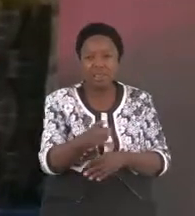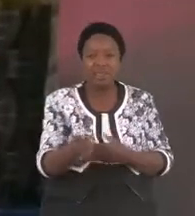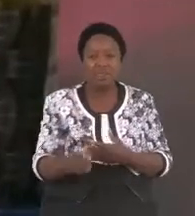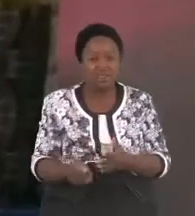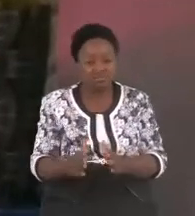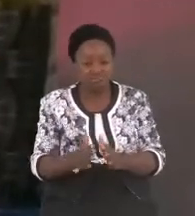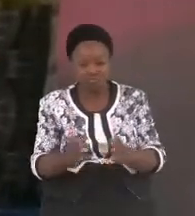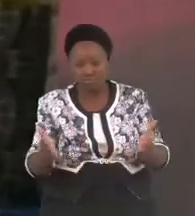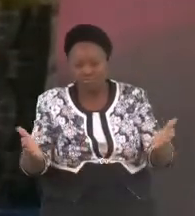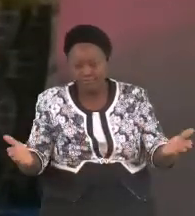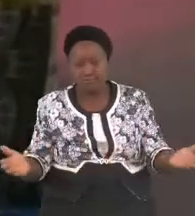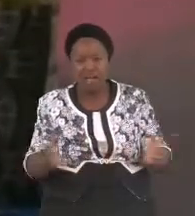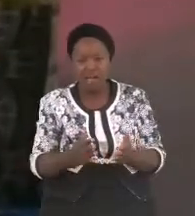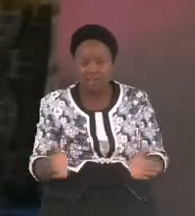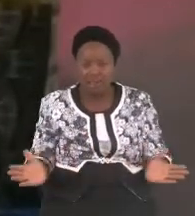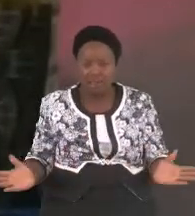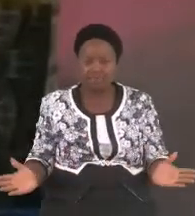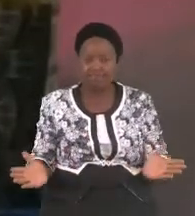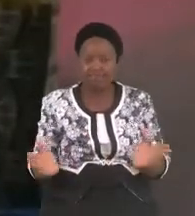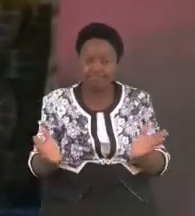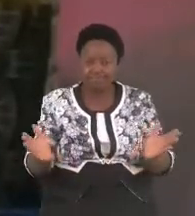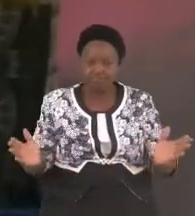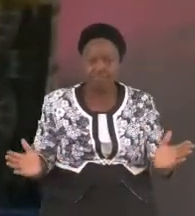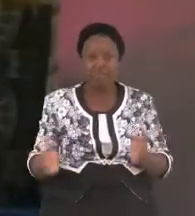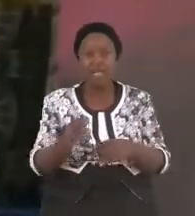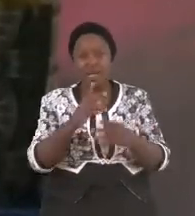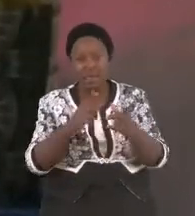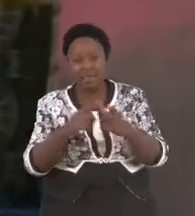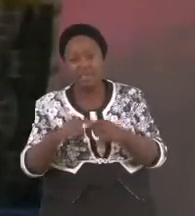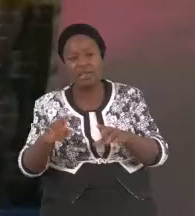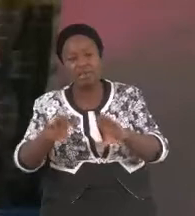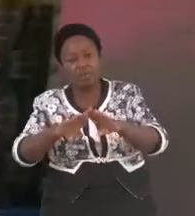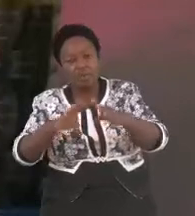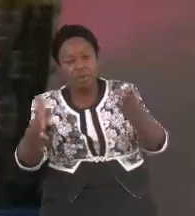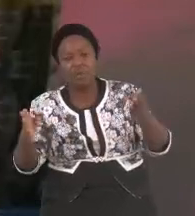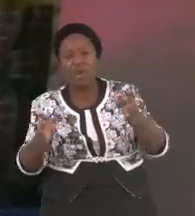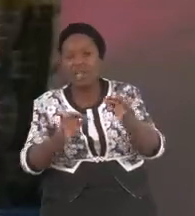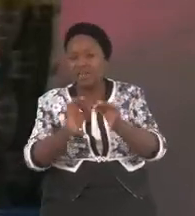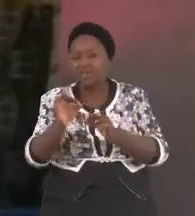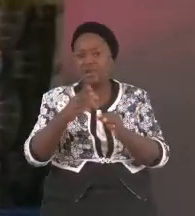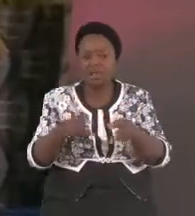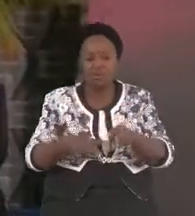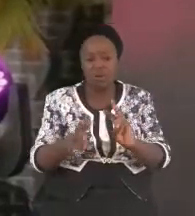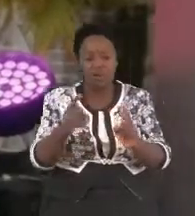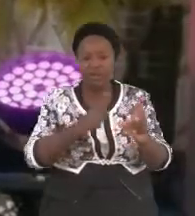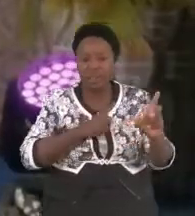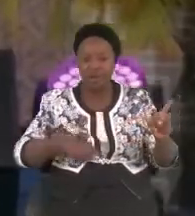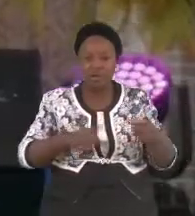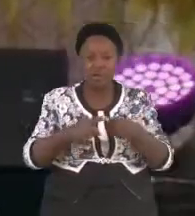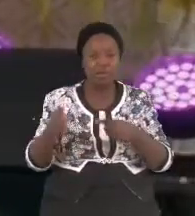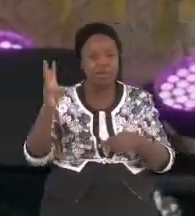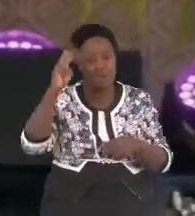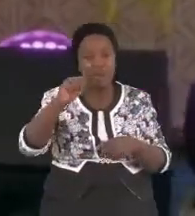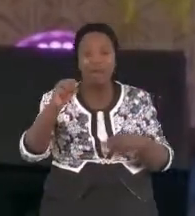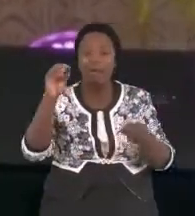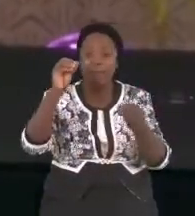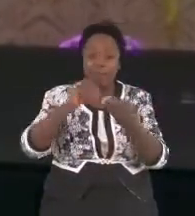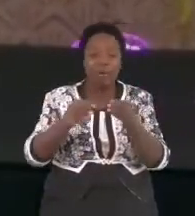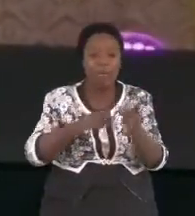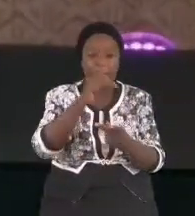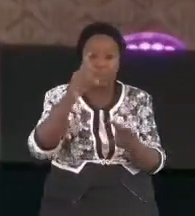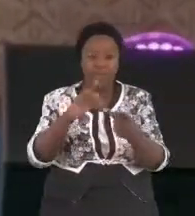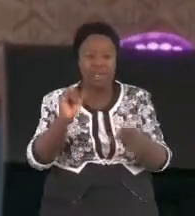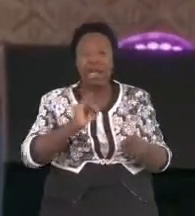and expounded the way of the Lord unto him more perfectly. I pray the Lord